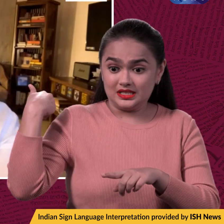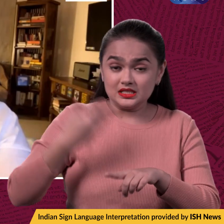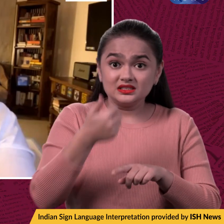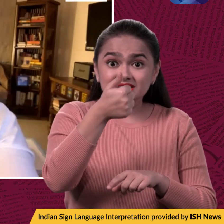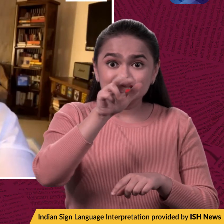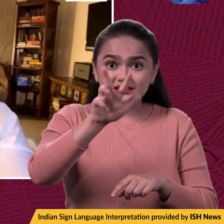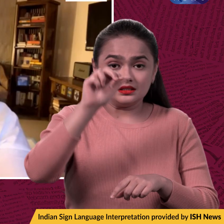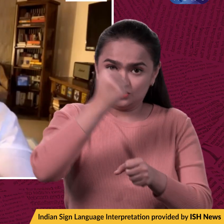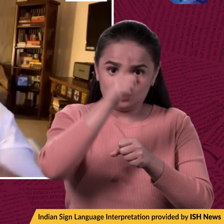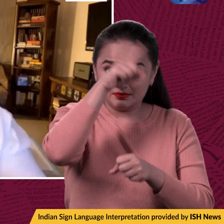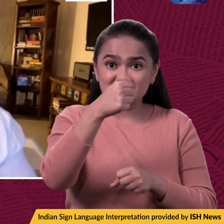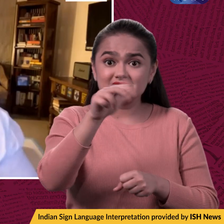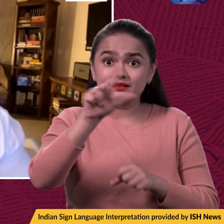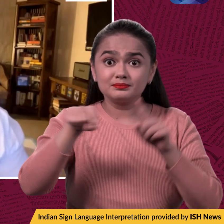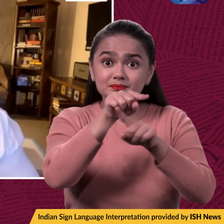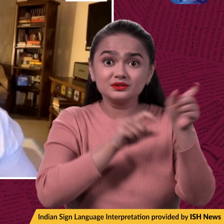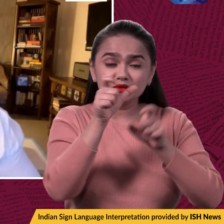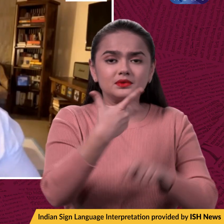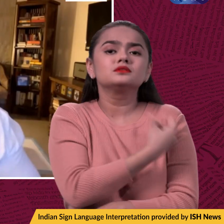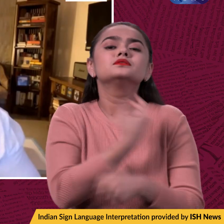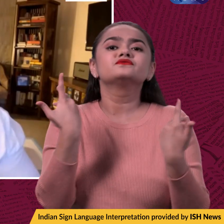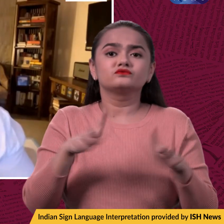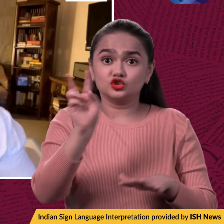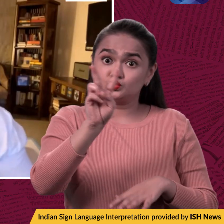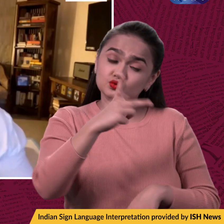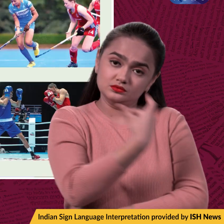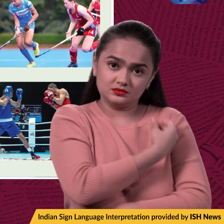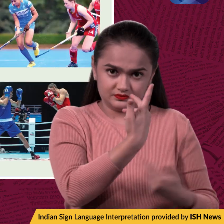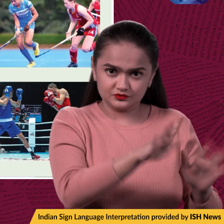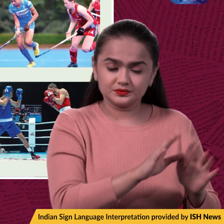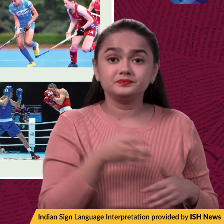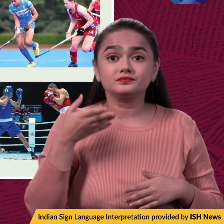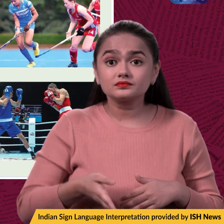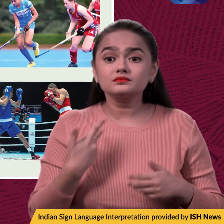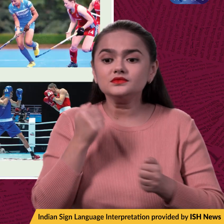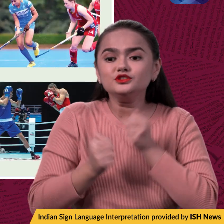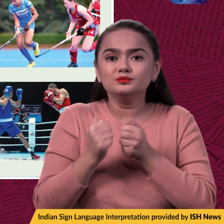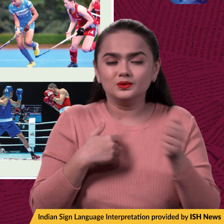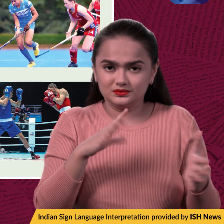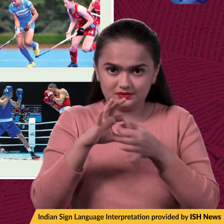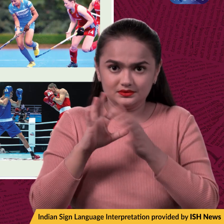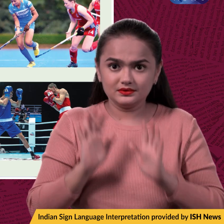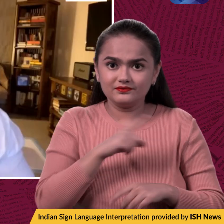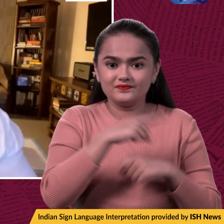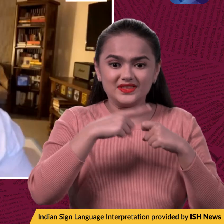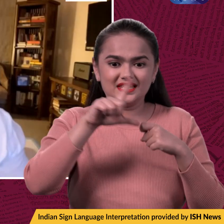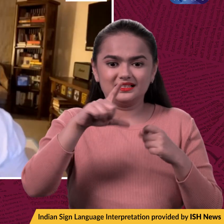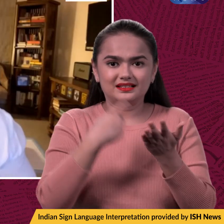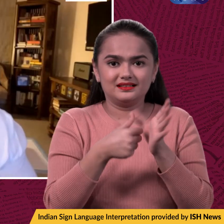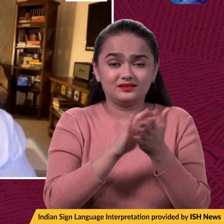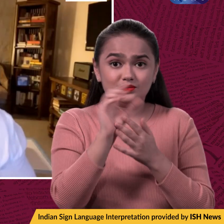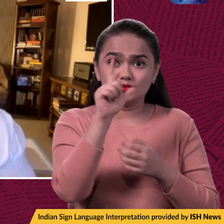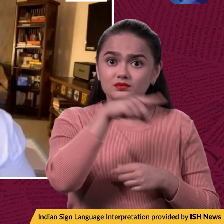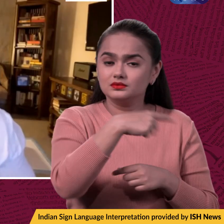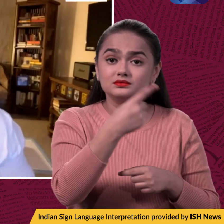is 68% fully vaccinated. An update from the world of sports very quickly for you.